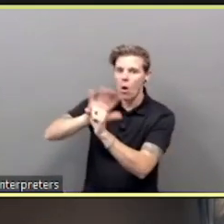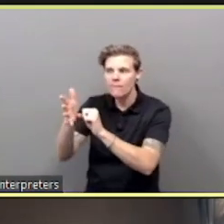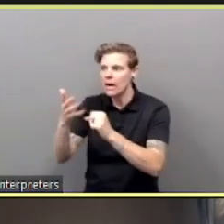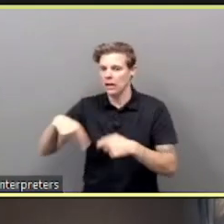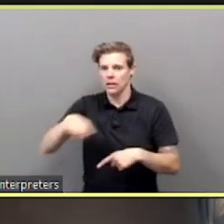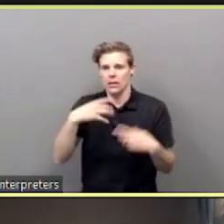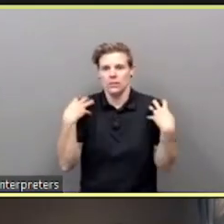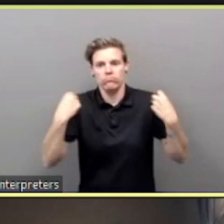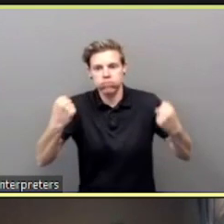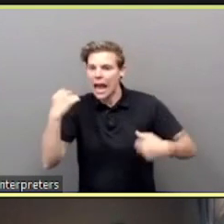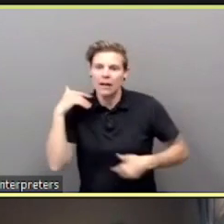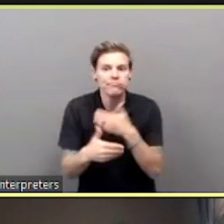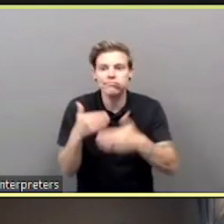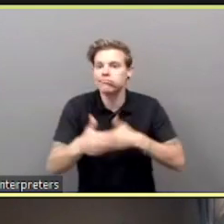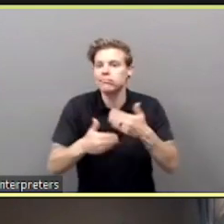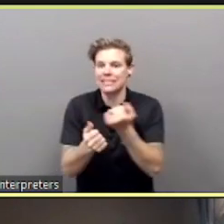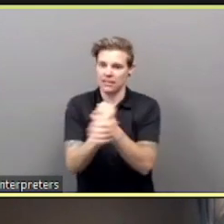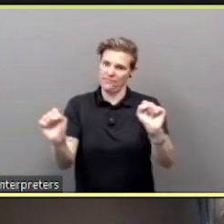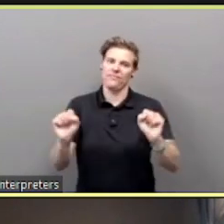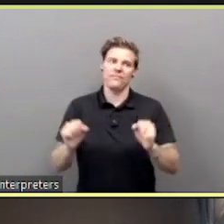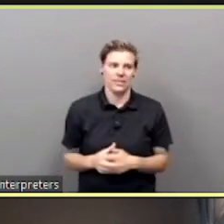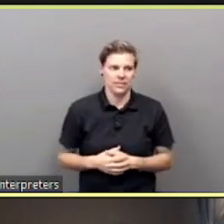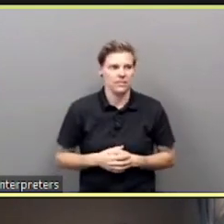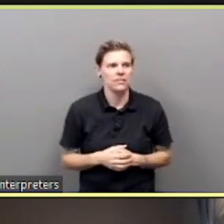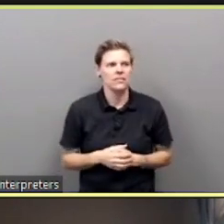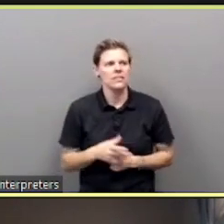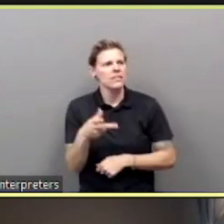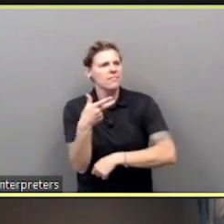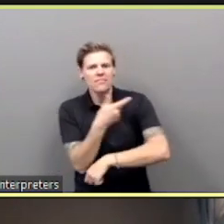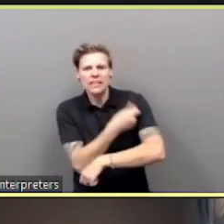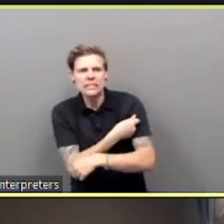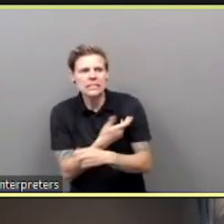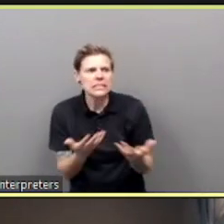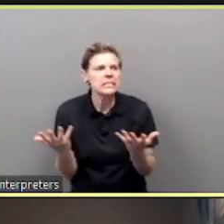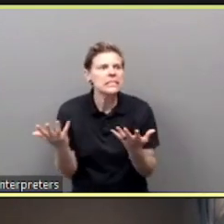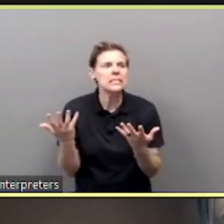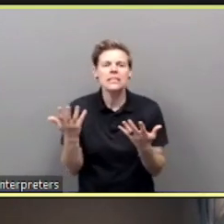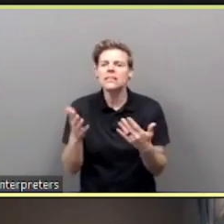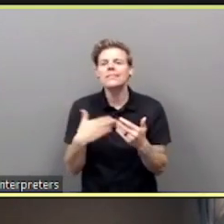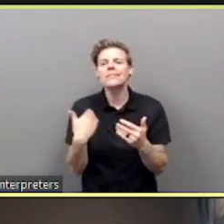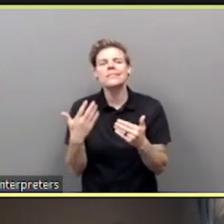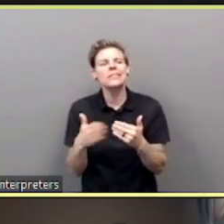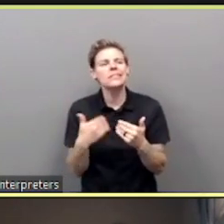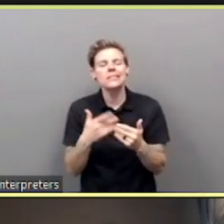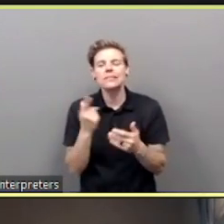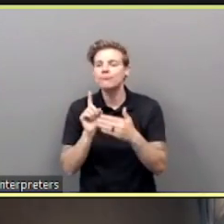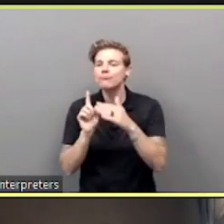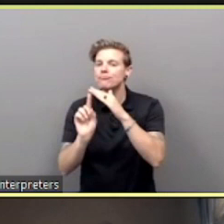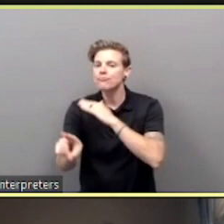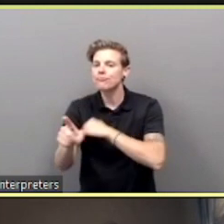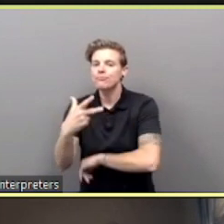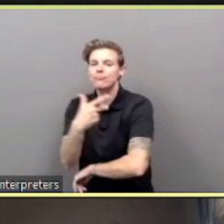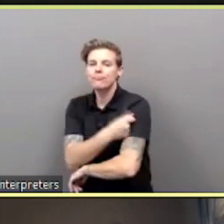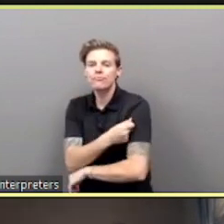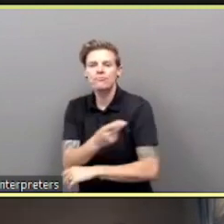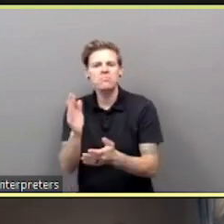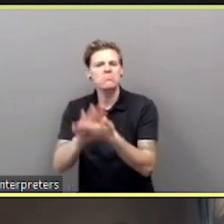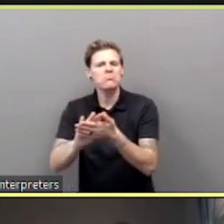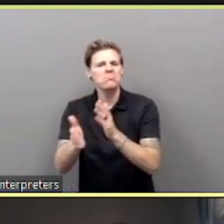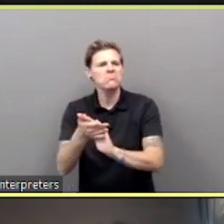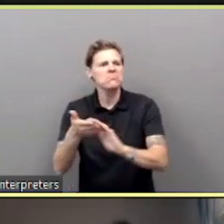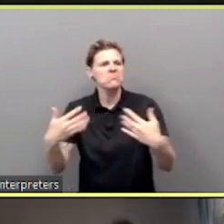So getting your vaccine is still easy to do. Once again, you know, the boosters are important,